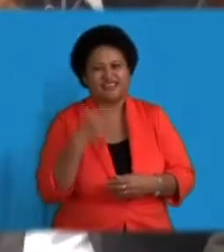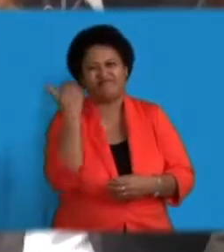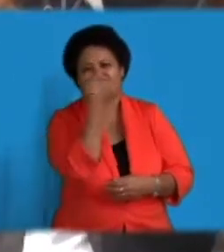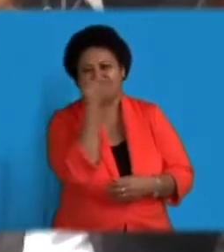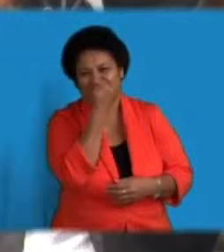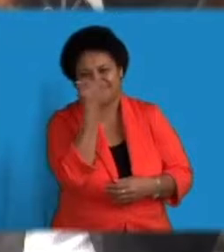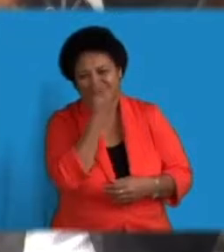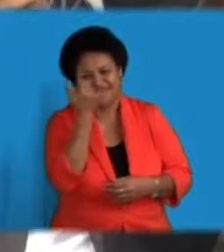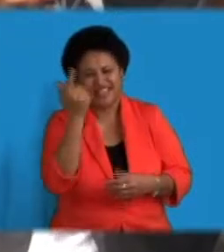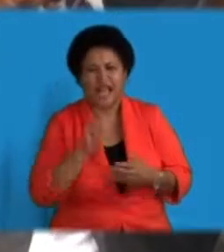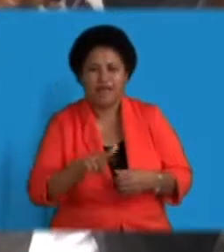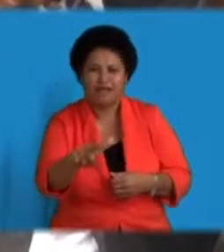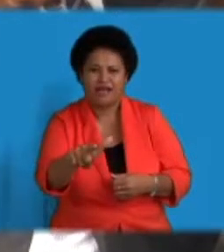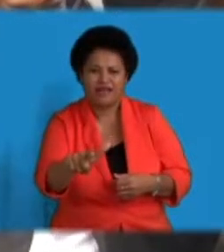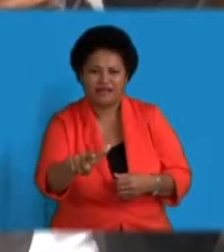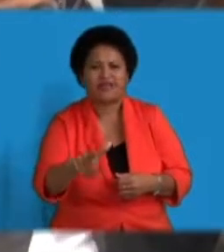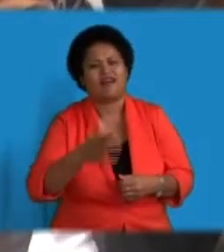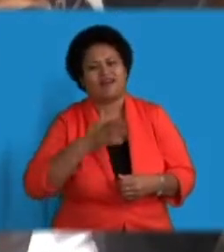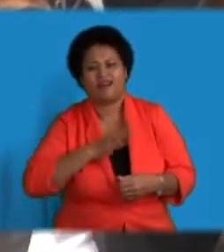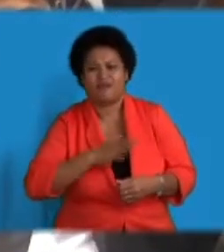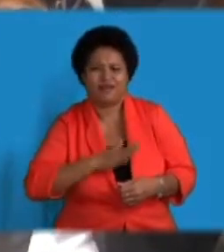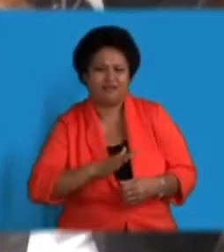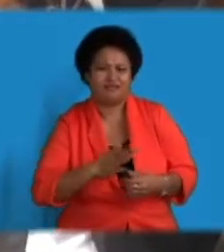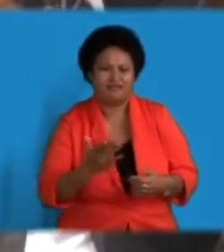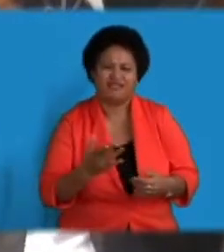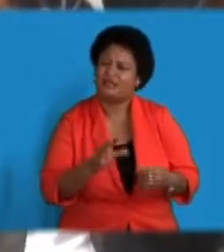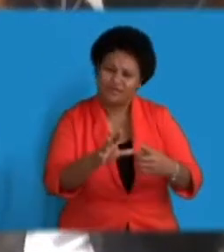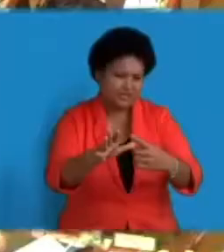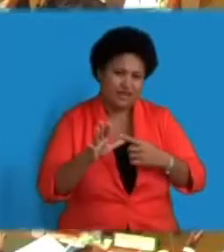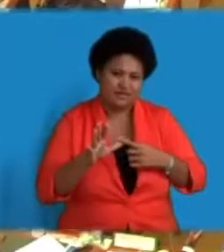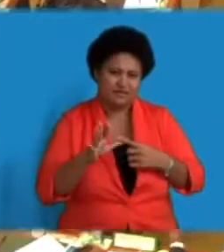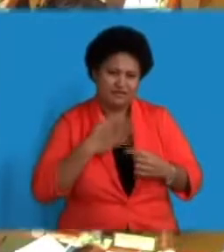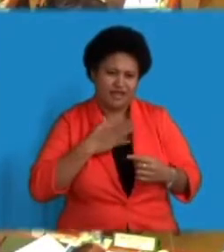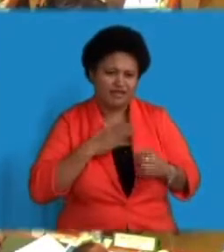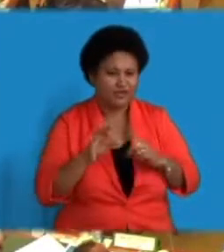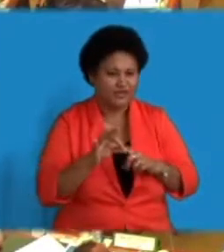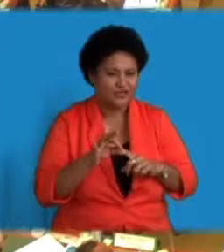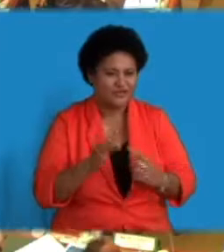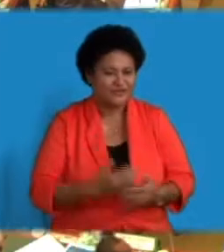all. Order. Madam Speaker, I would like my question to be answered. Order.